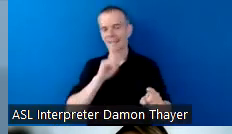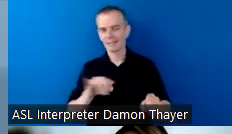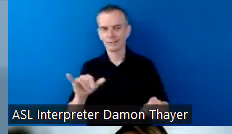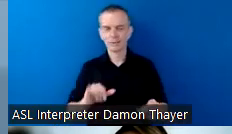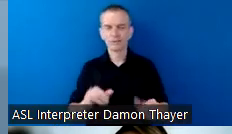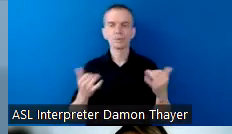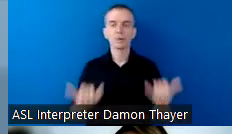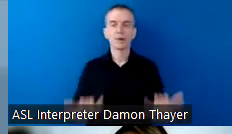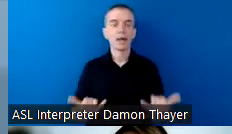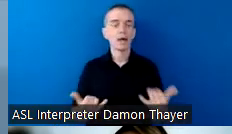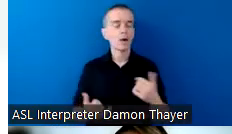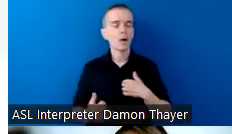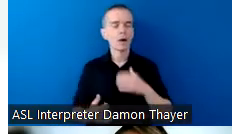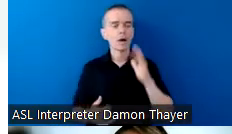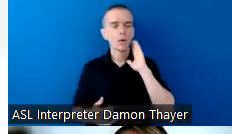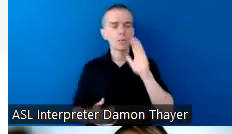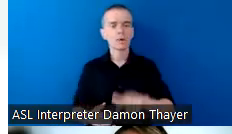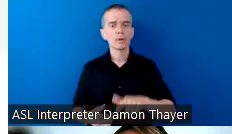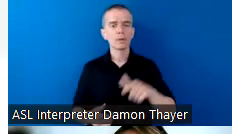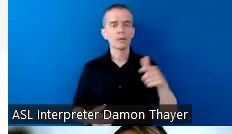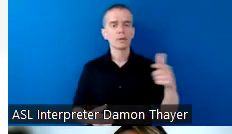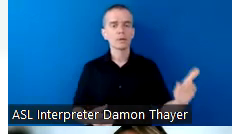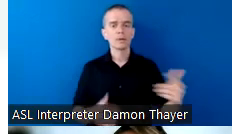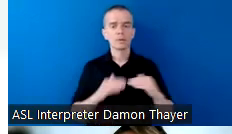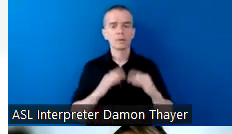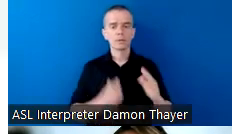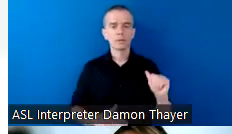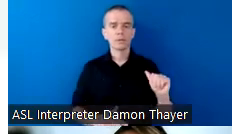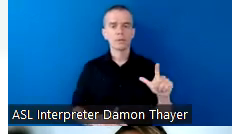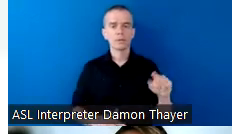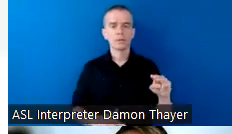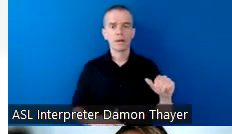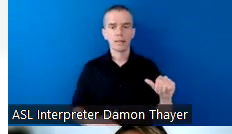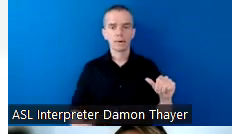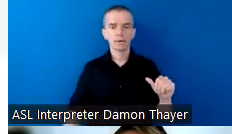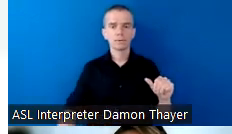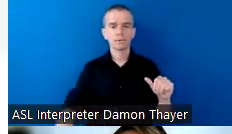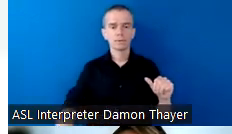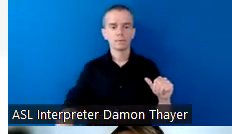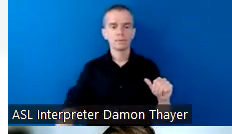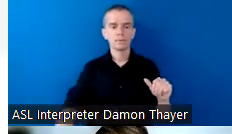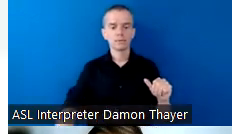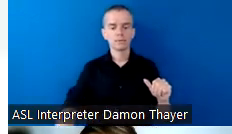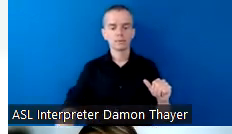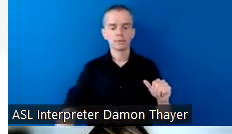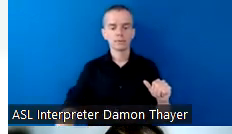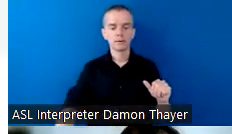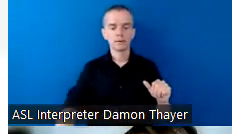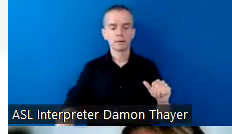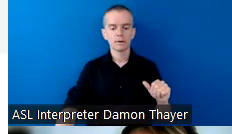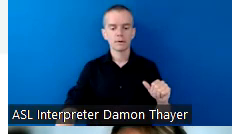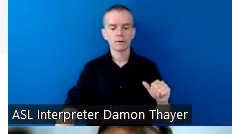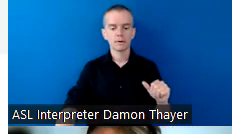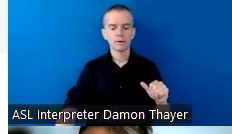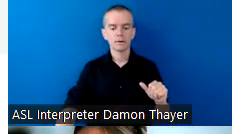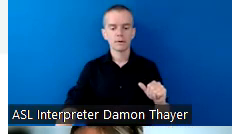this time, I am going to pass it on to my colleague Alma to address some of those questions and see